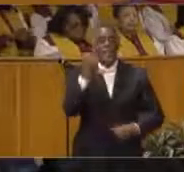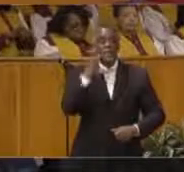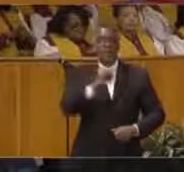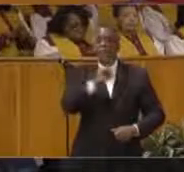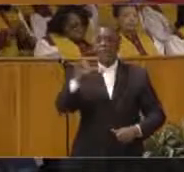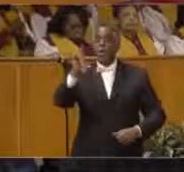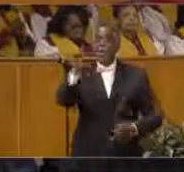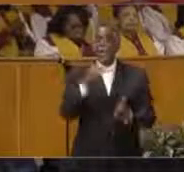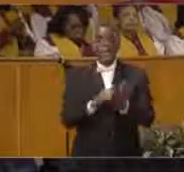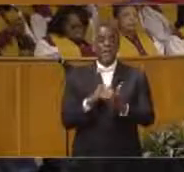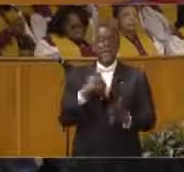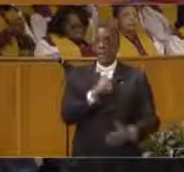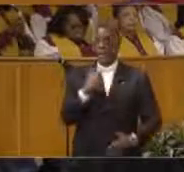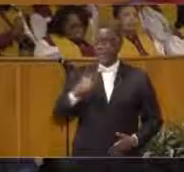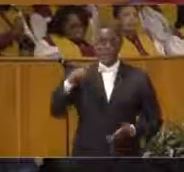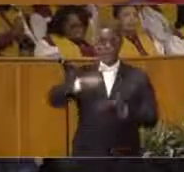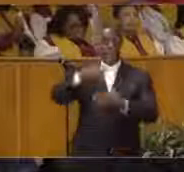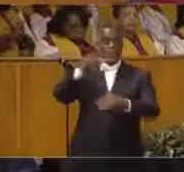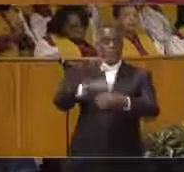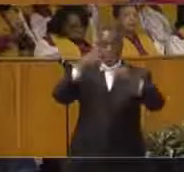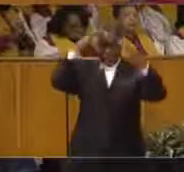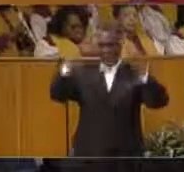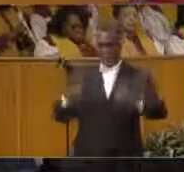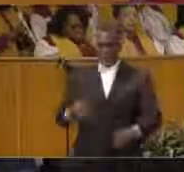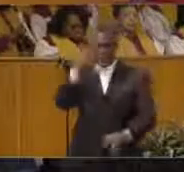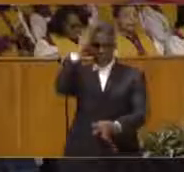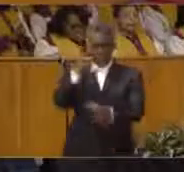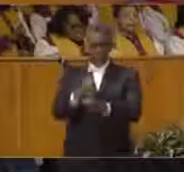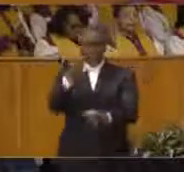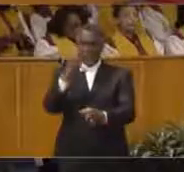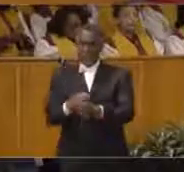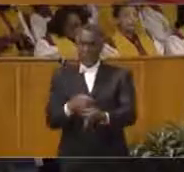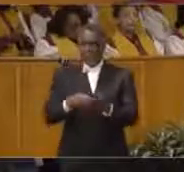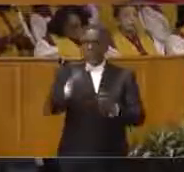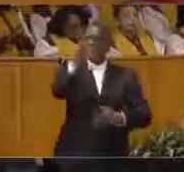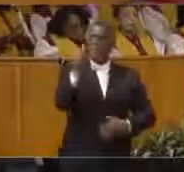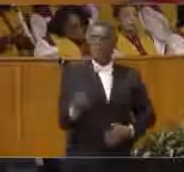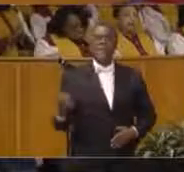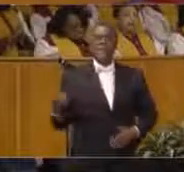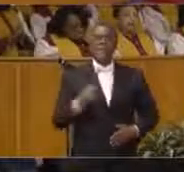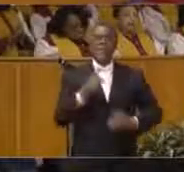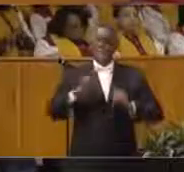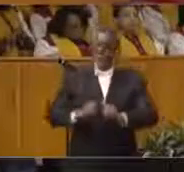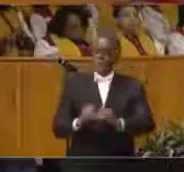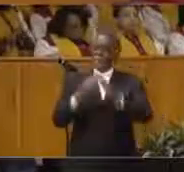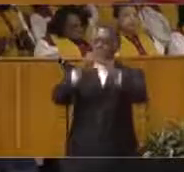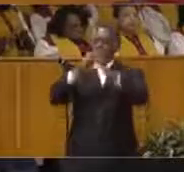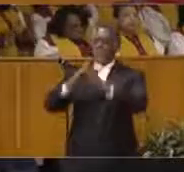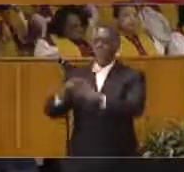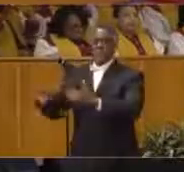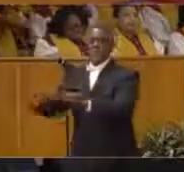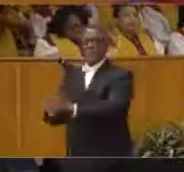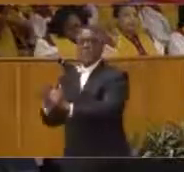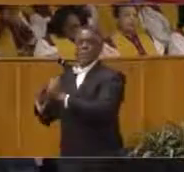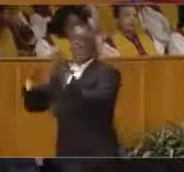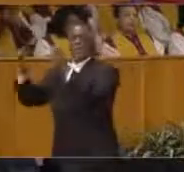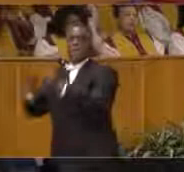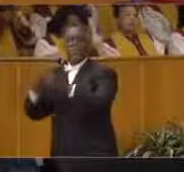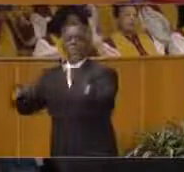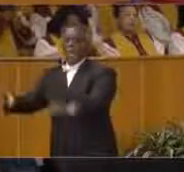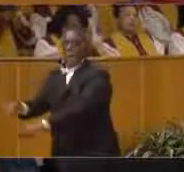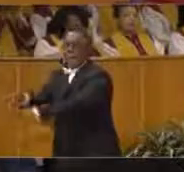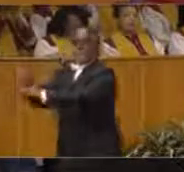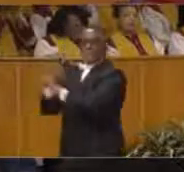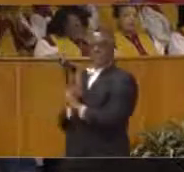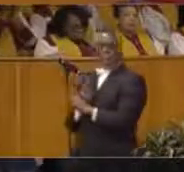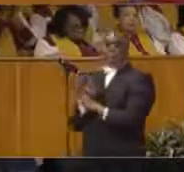all 8,000 members of this church decide to be faithful in their tithe, we could build that building without ever